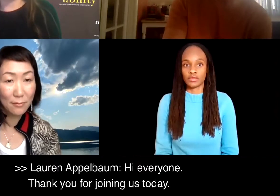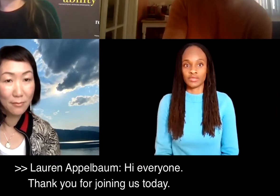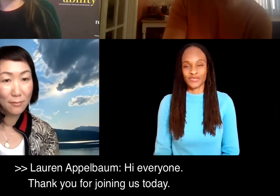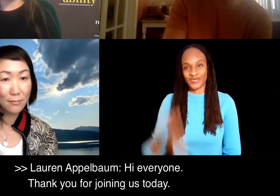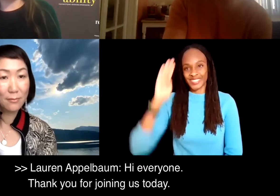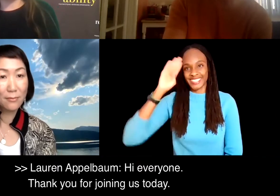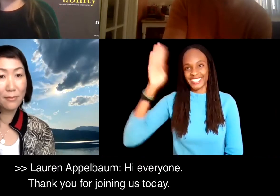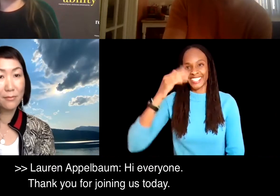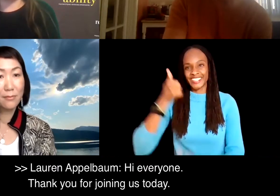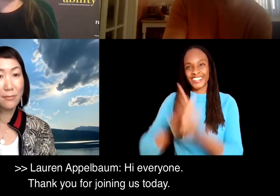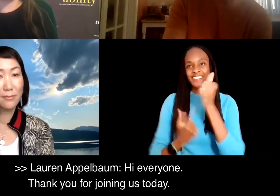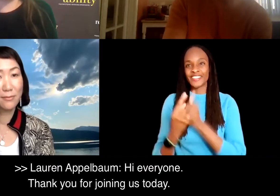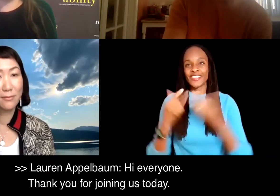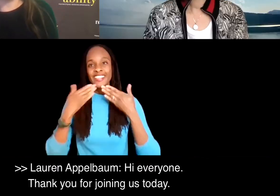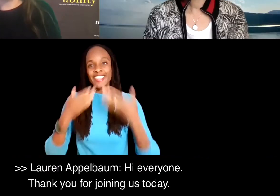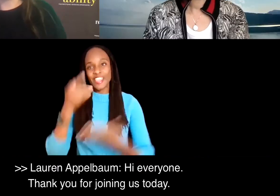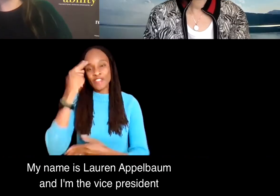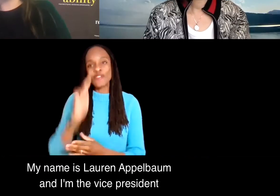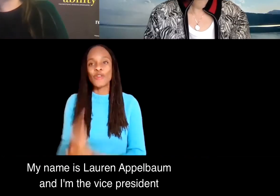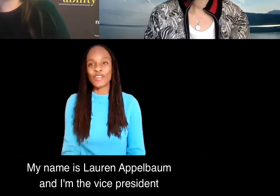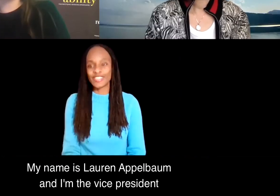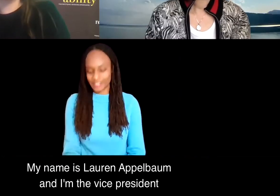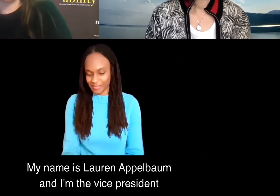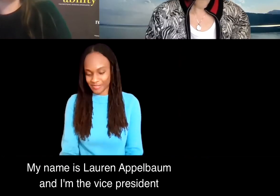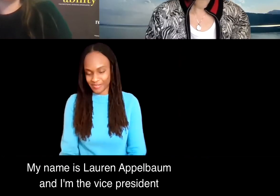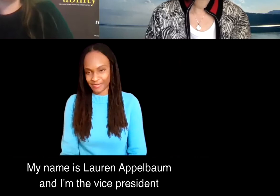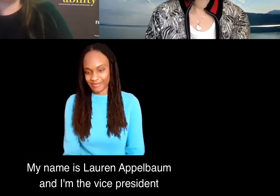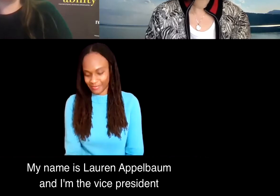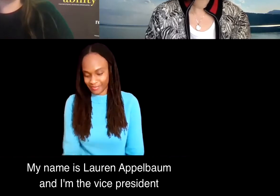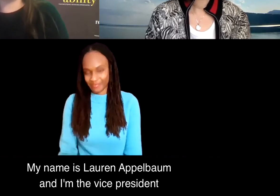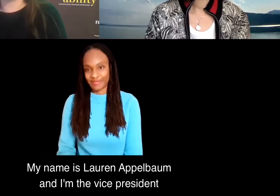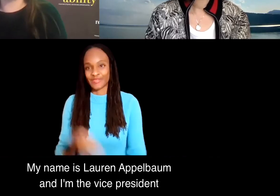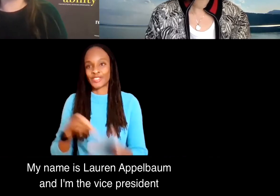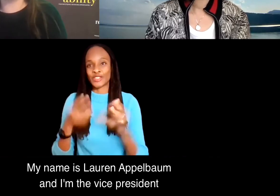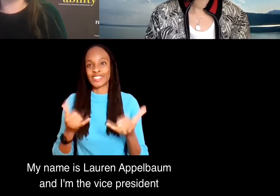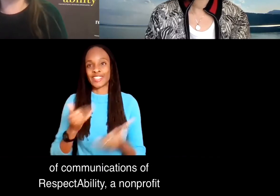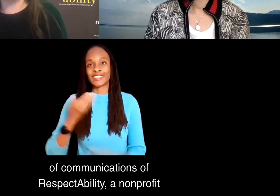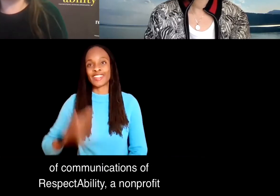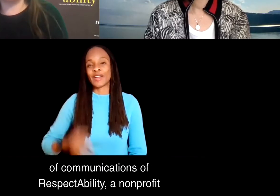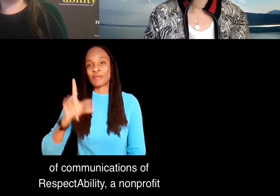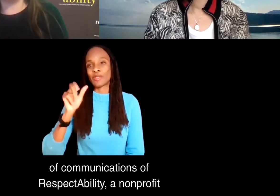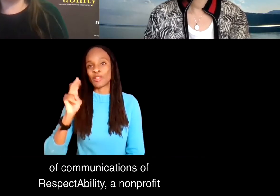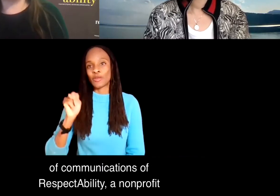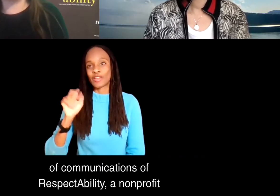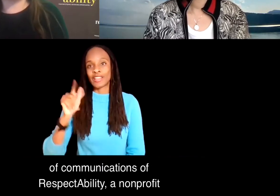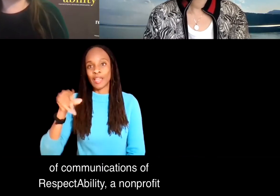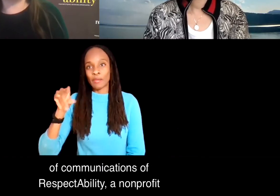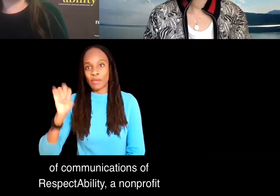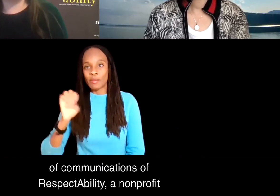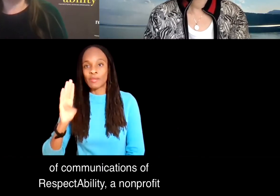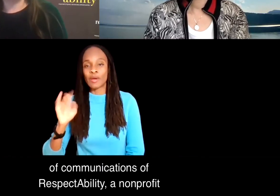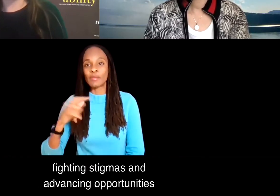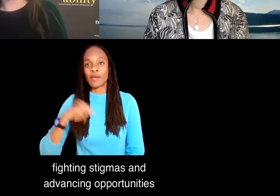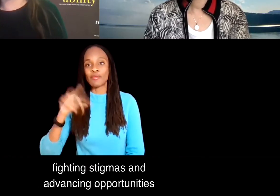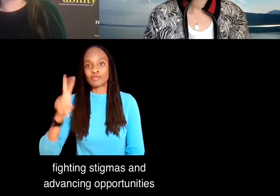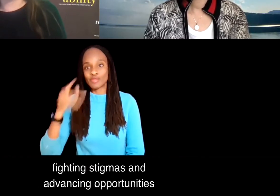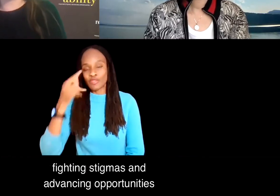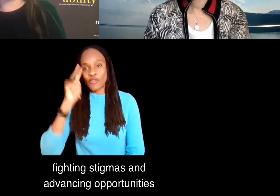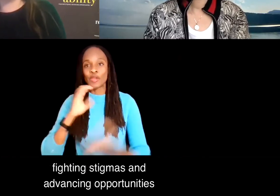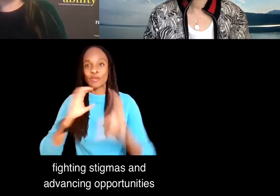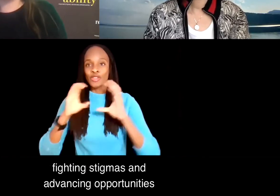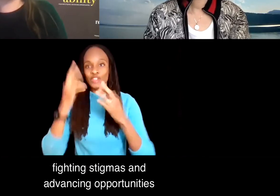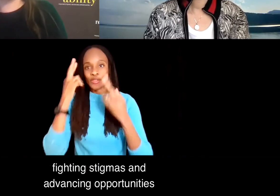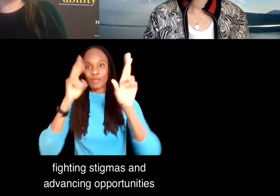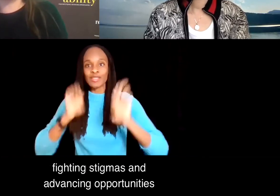Hi, everyone. Thank you for joining us today. My name is Lauren Applebaum, and I'm the Vice President of Communications of Respectability, a